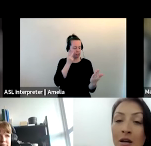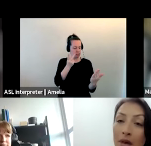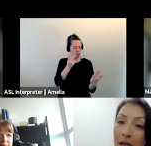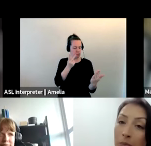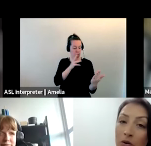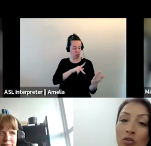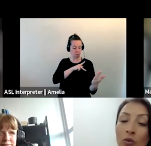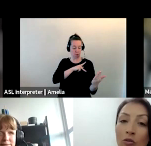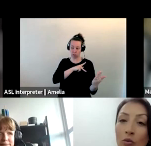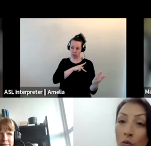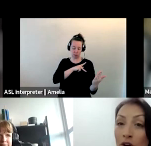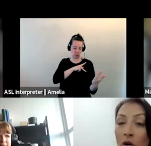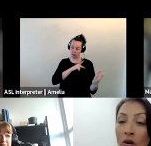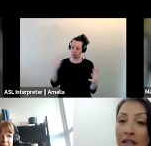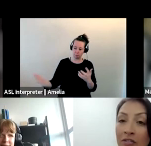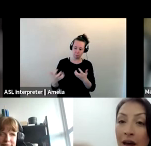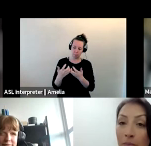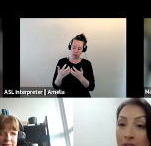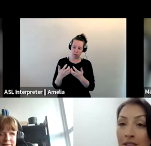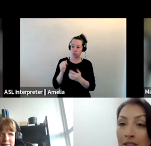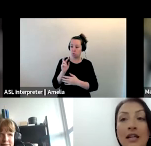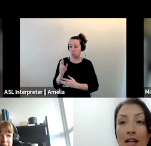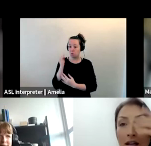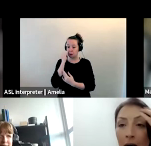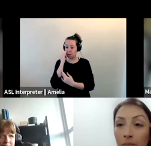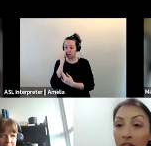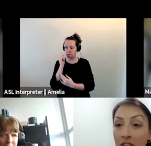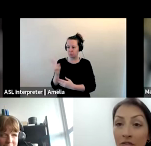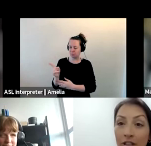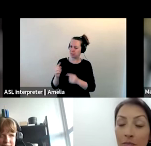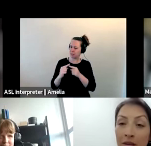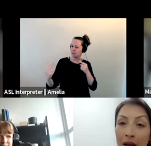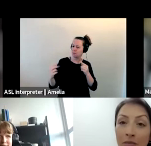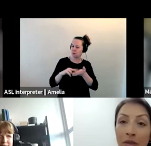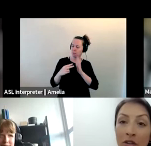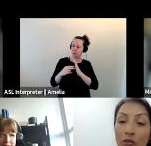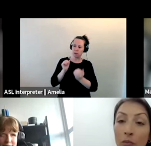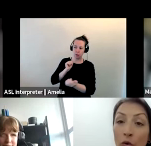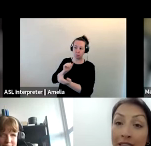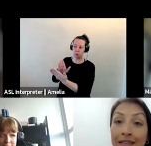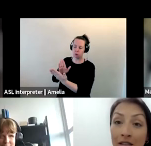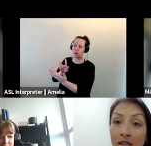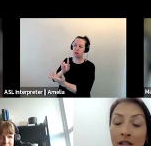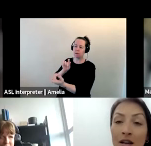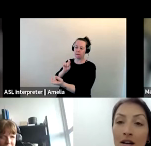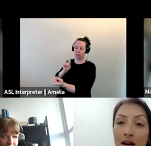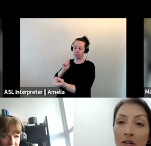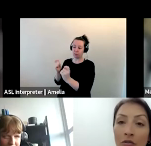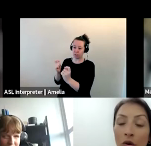me, my approach will work, or if that person is different, they might be looking for more